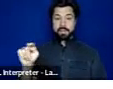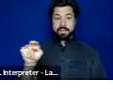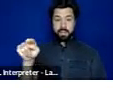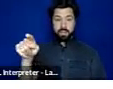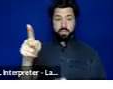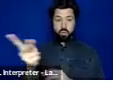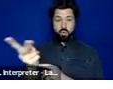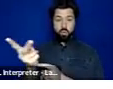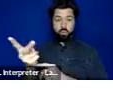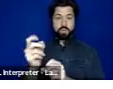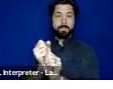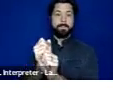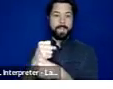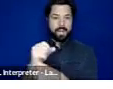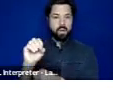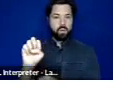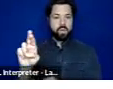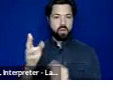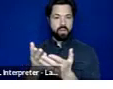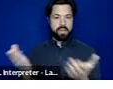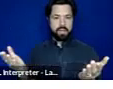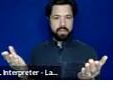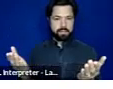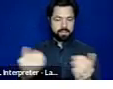OER, and they're really, really good.